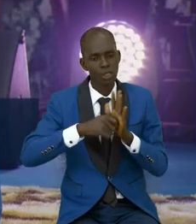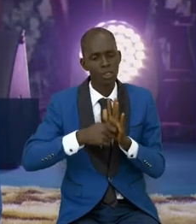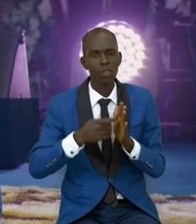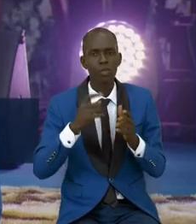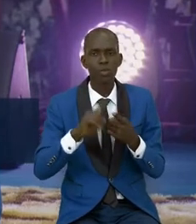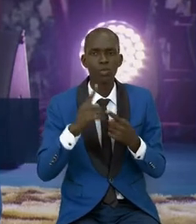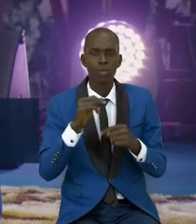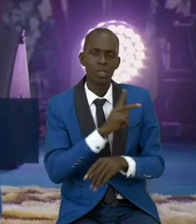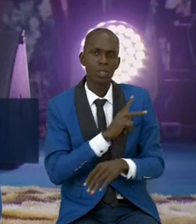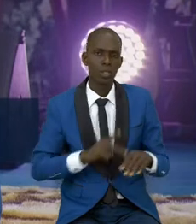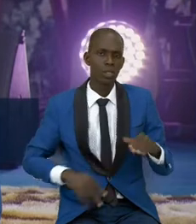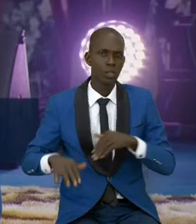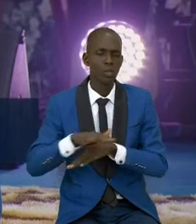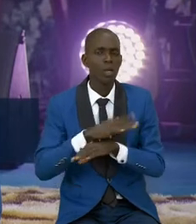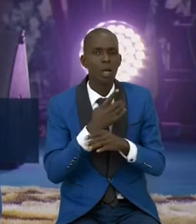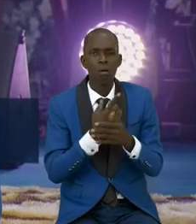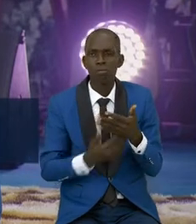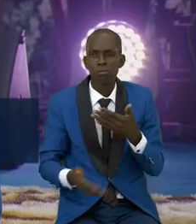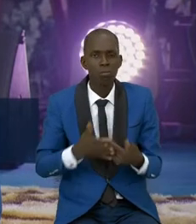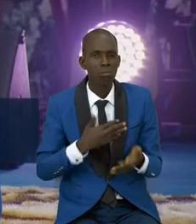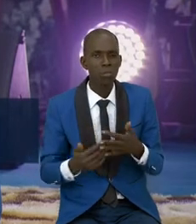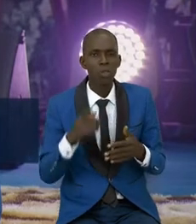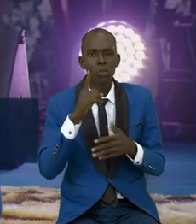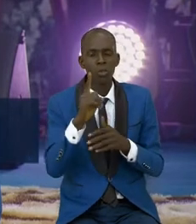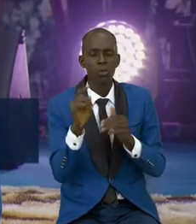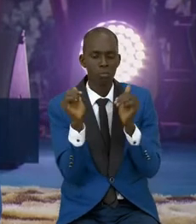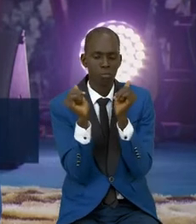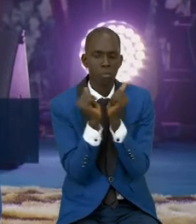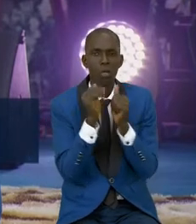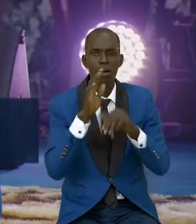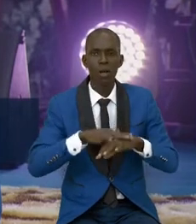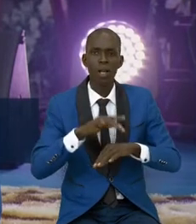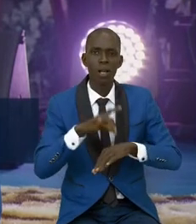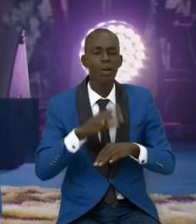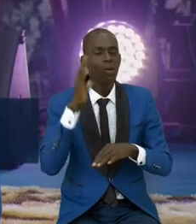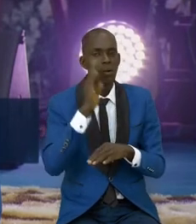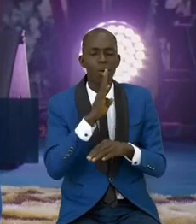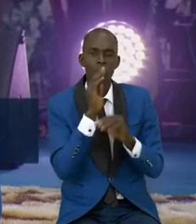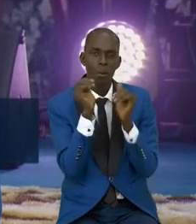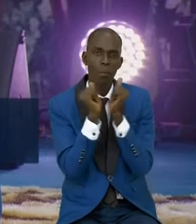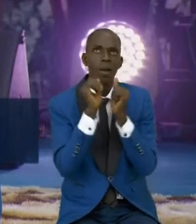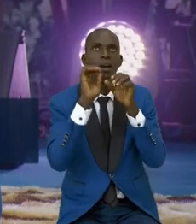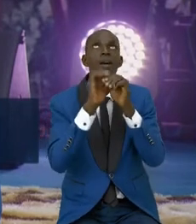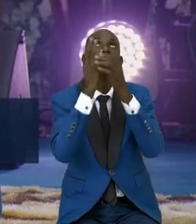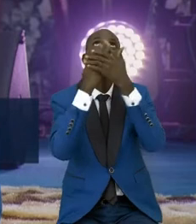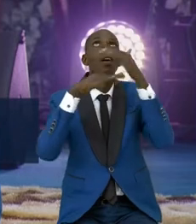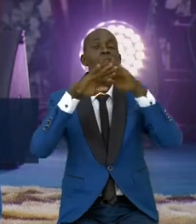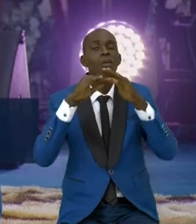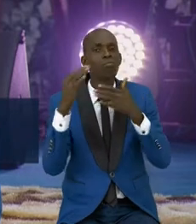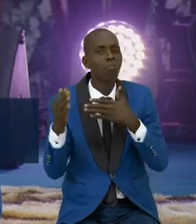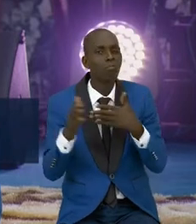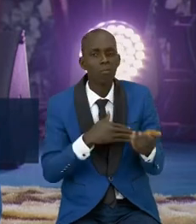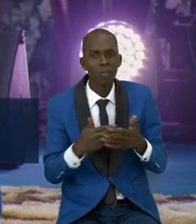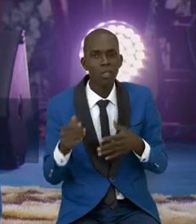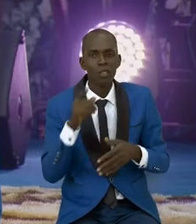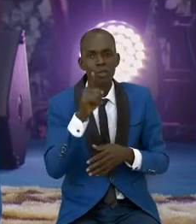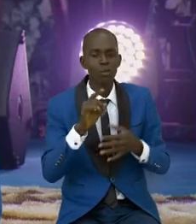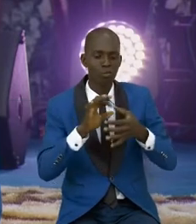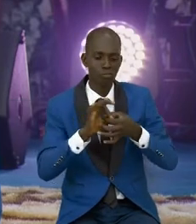And whatsoever you bind on earth will be bound in heaven. And whatsoever